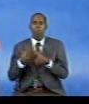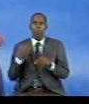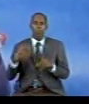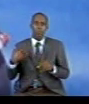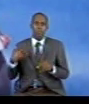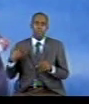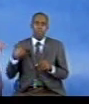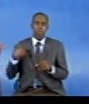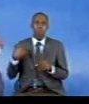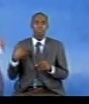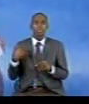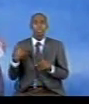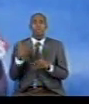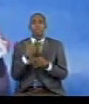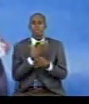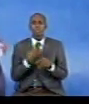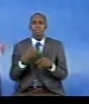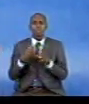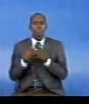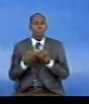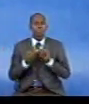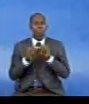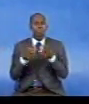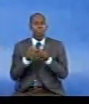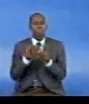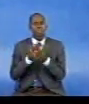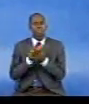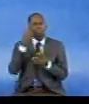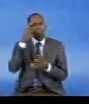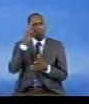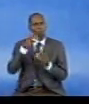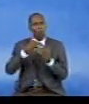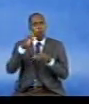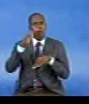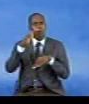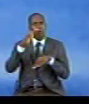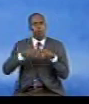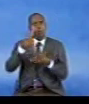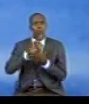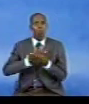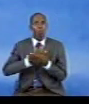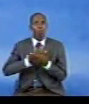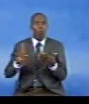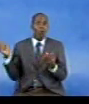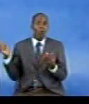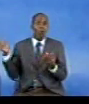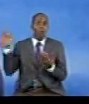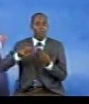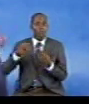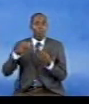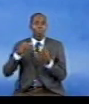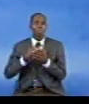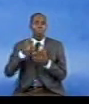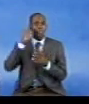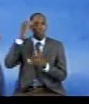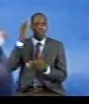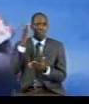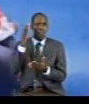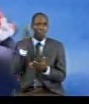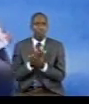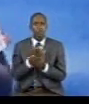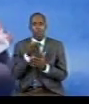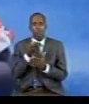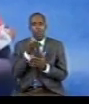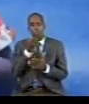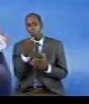that. Over 1 week, it continued coming down like that. See, after the pus stopped, a little blood came out, and